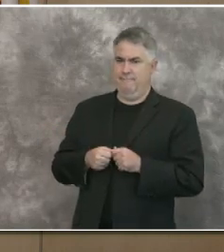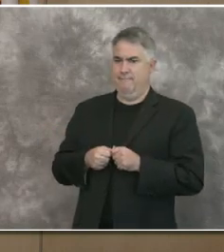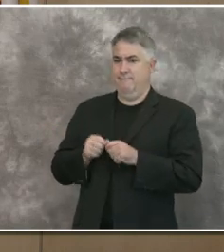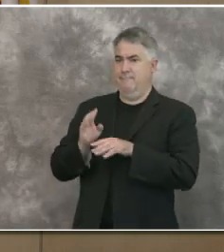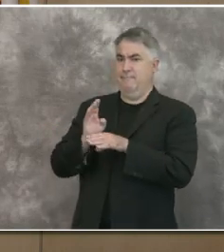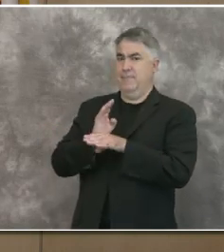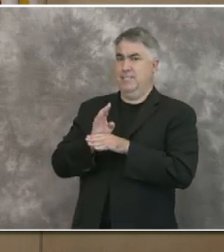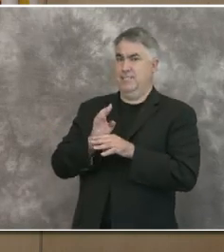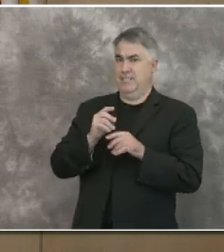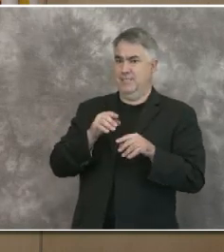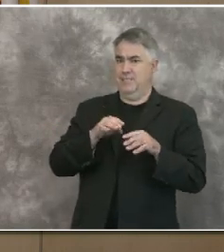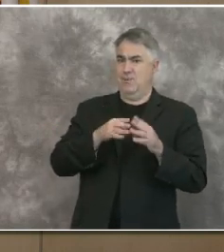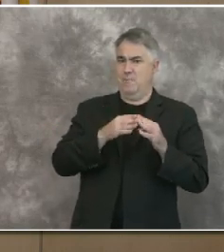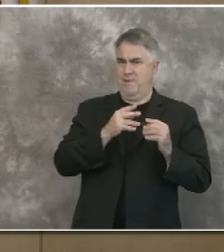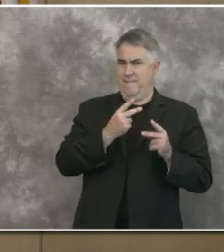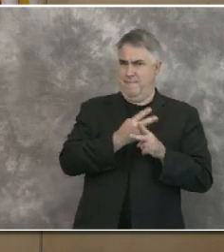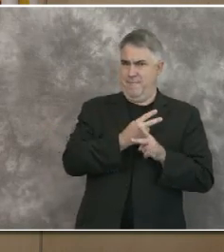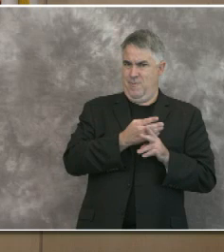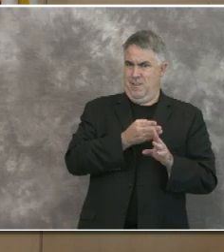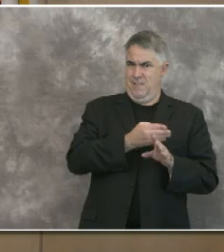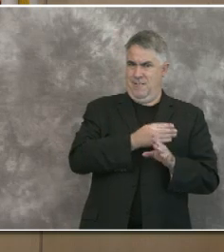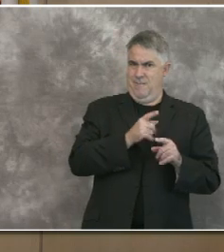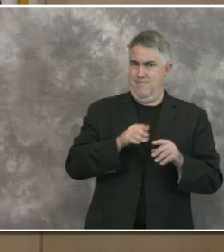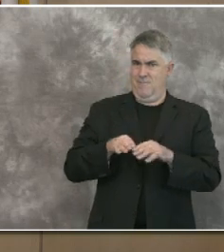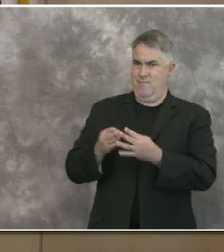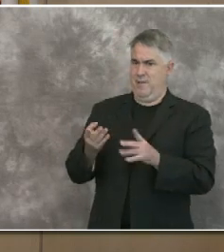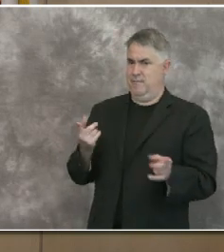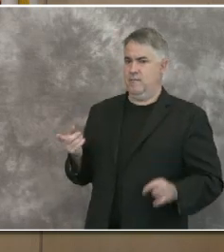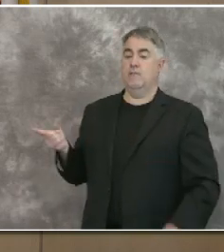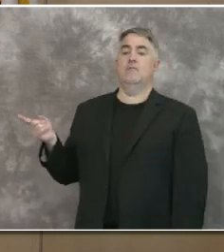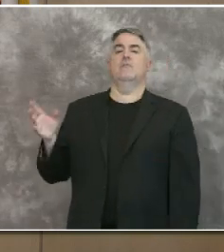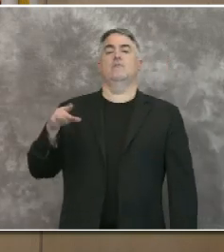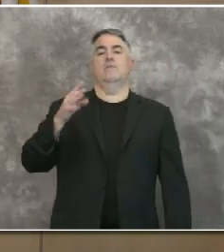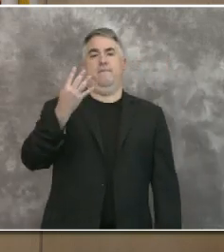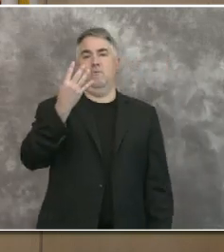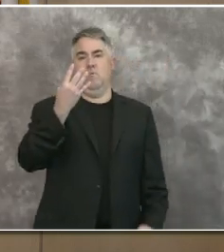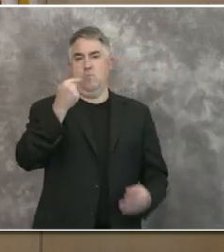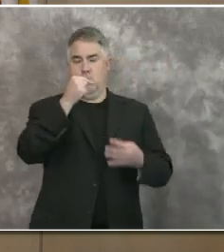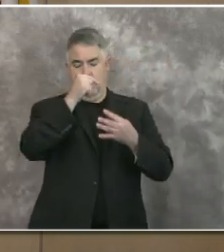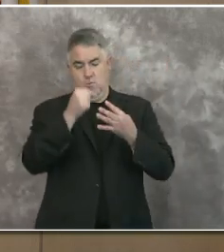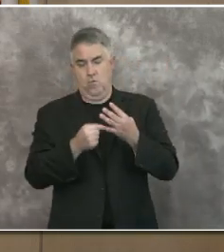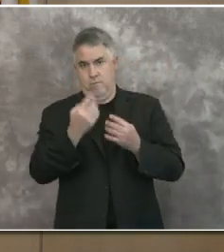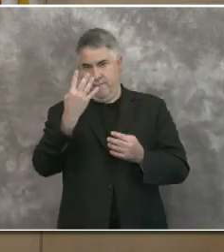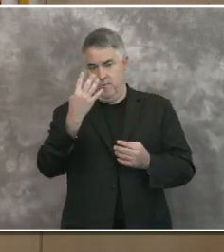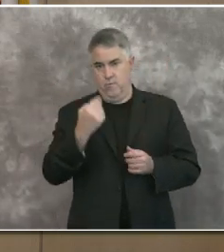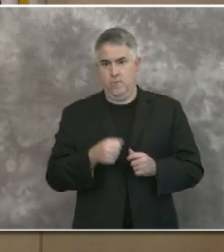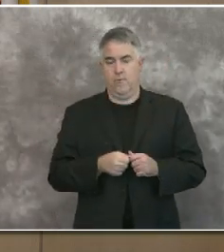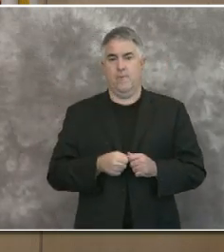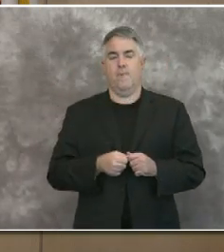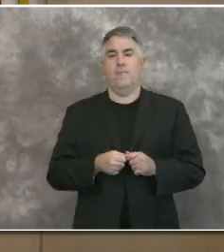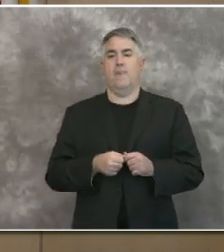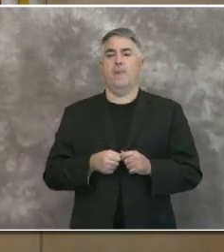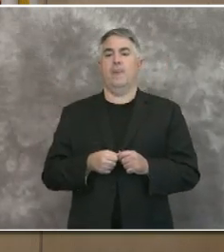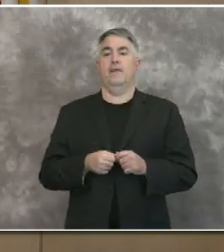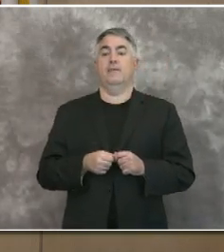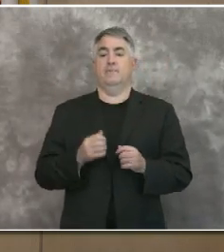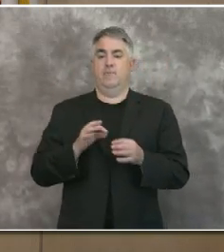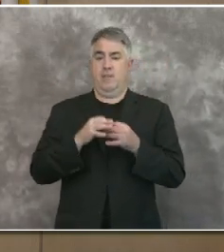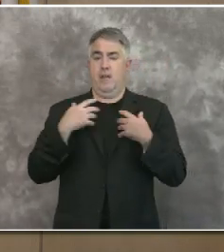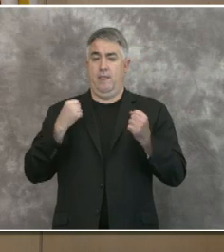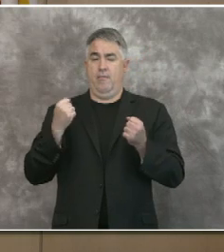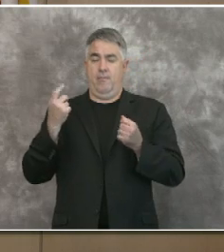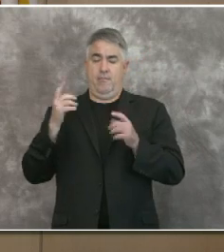reopen? So there are 4 strategies that we are recommending that's in the health office's orders and that